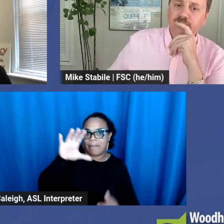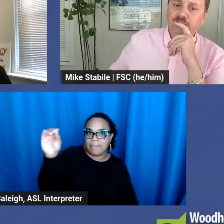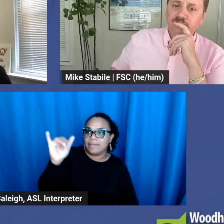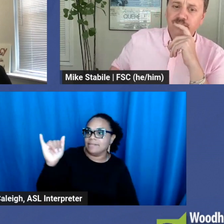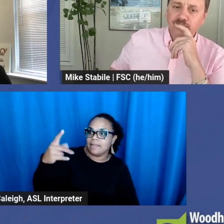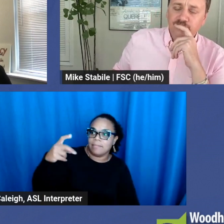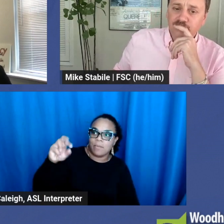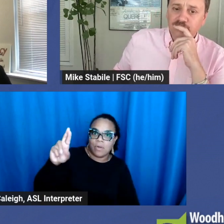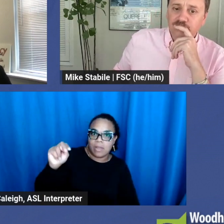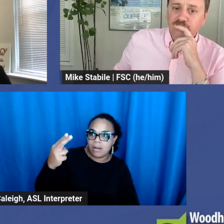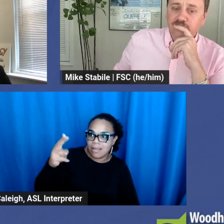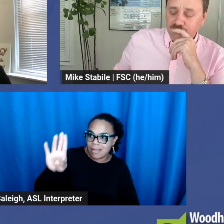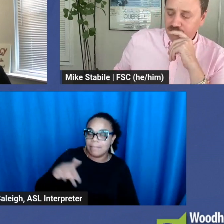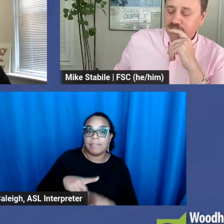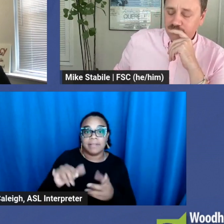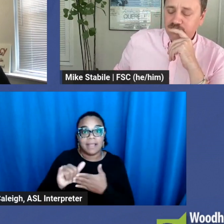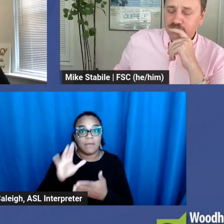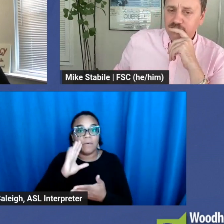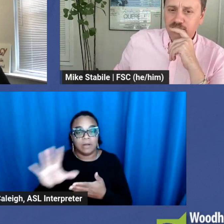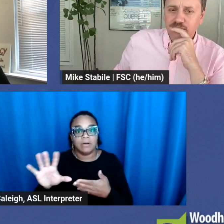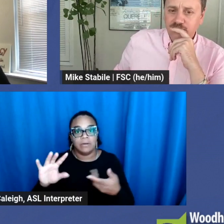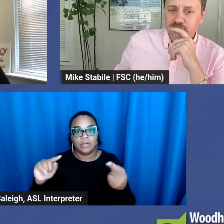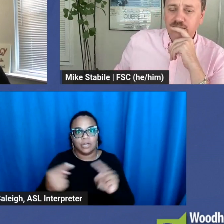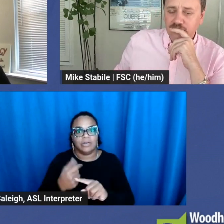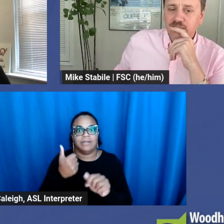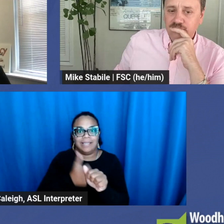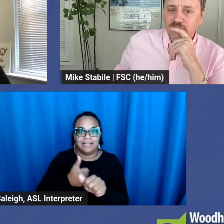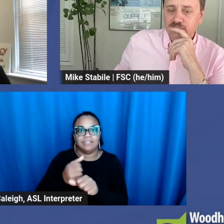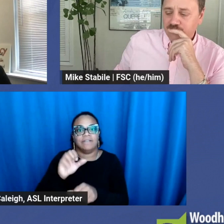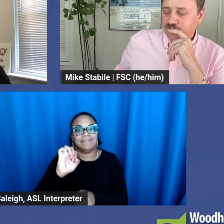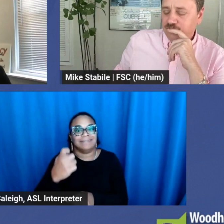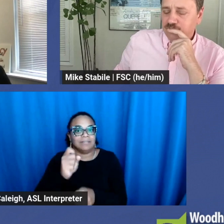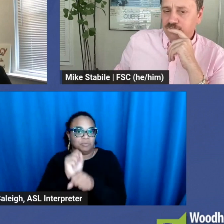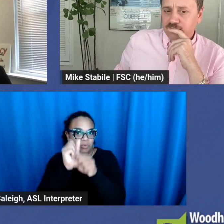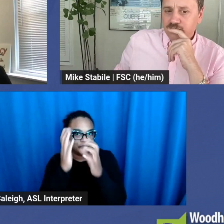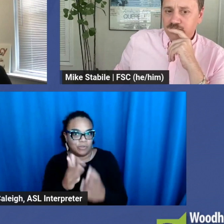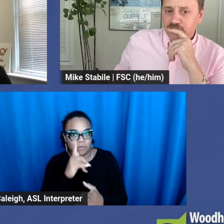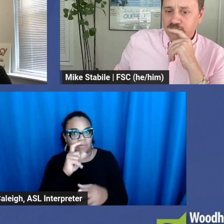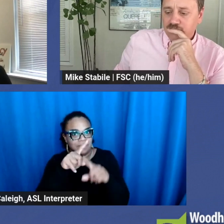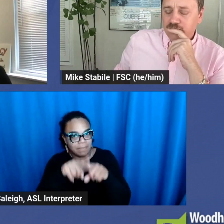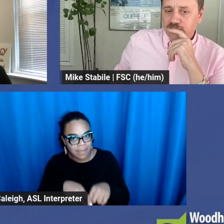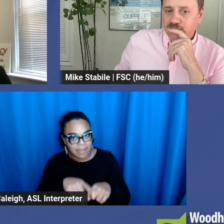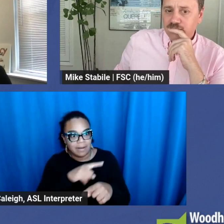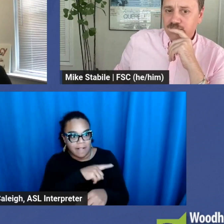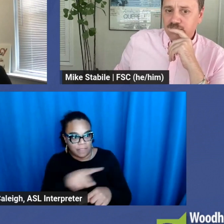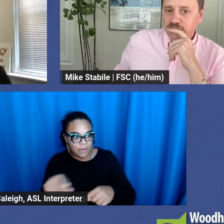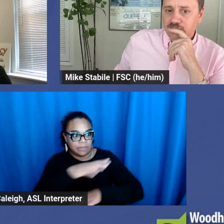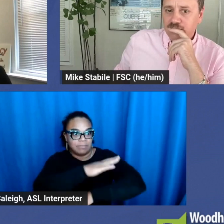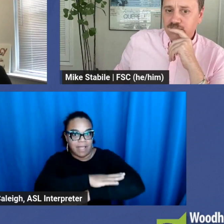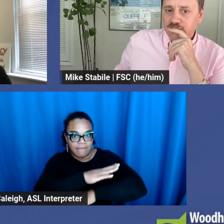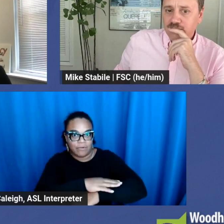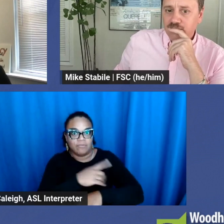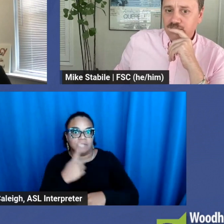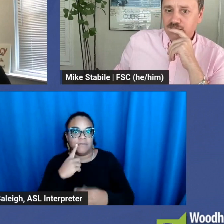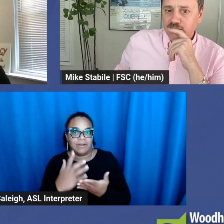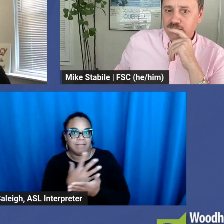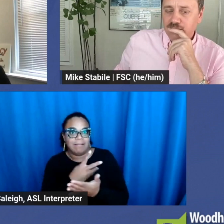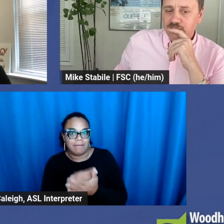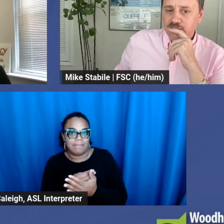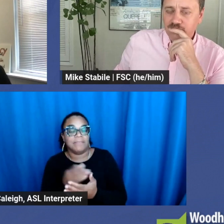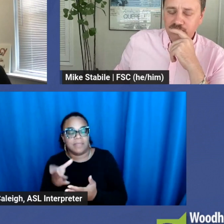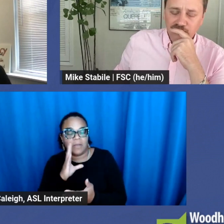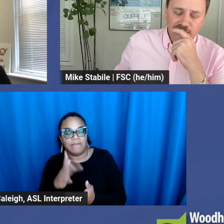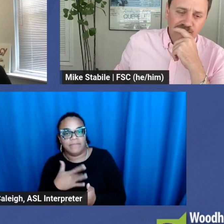world, but the individual sex workers, right, who rely on those platforms for their income are going to be affected. So I think